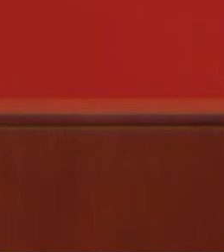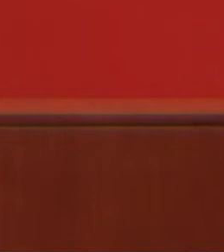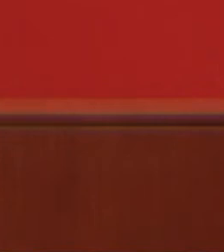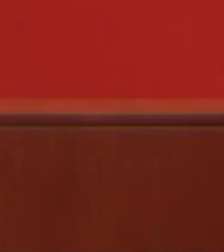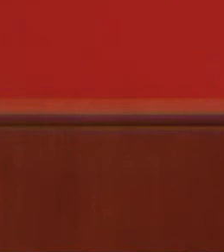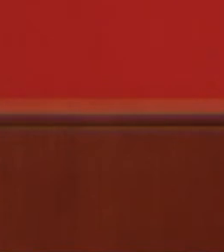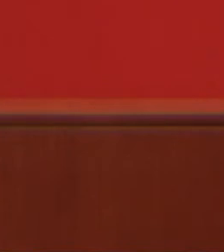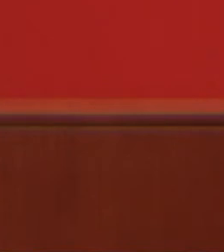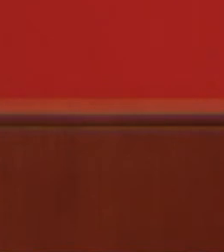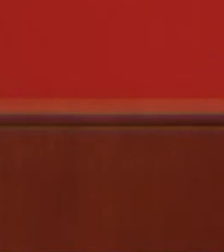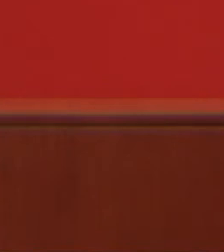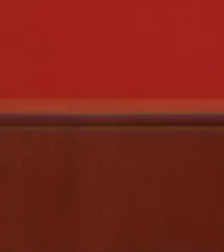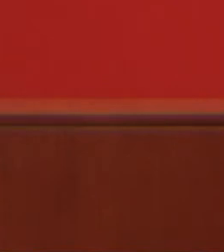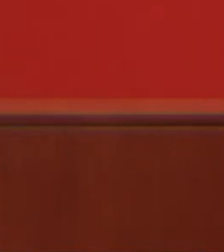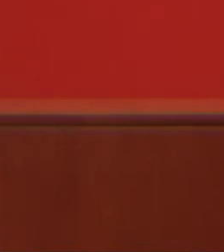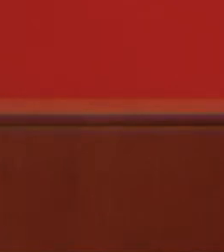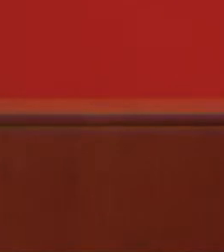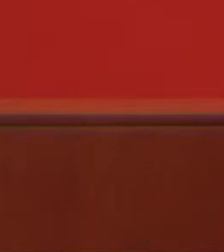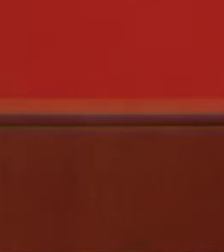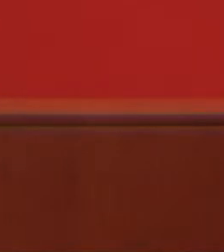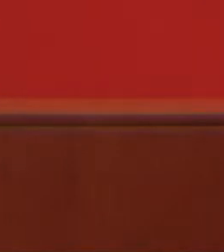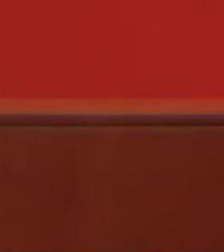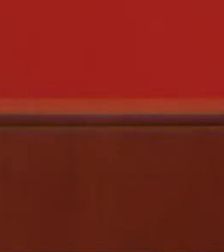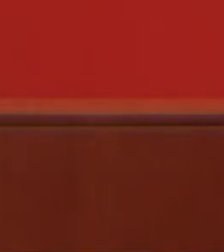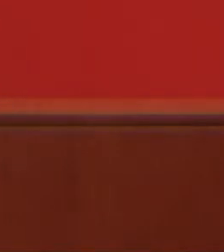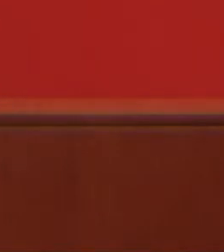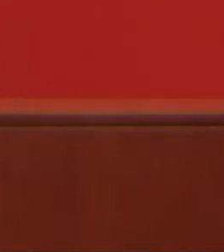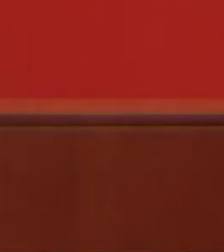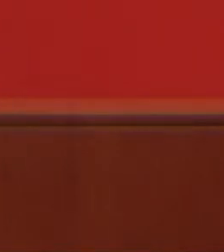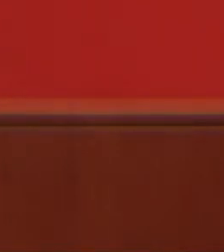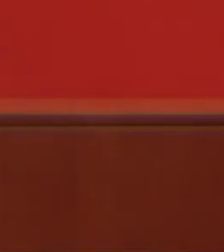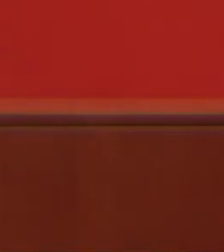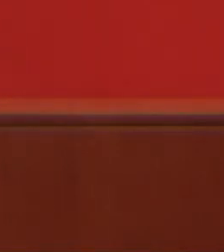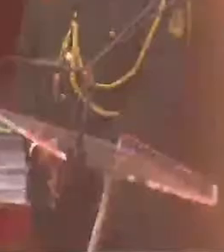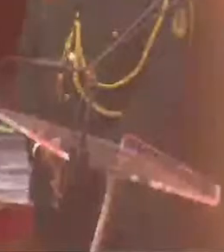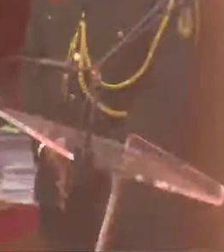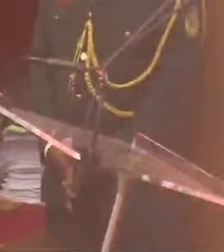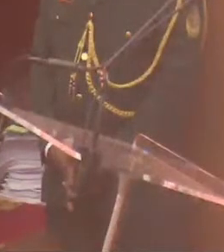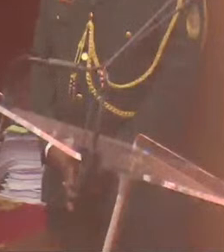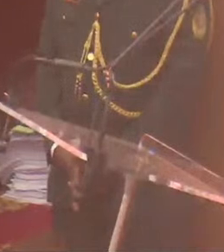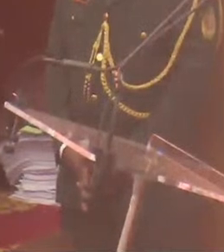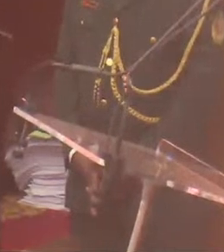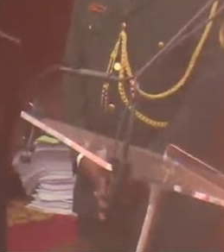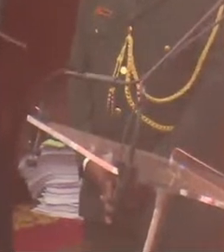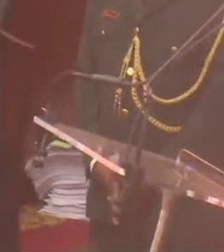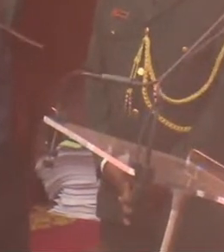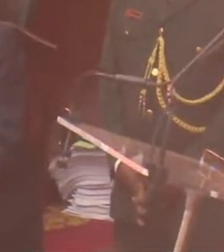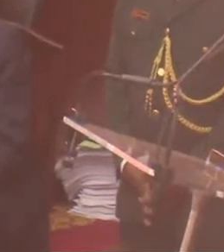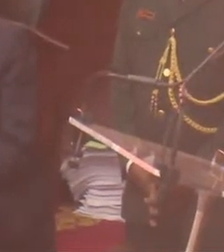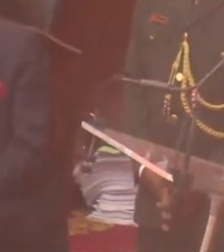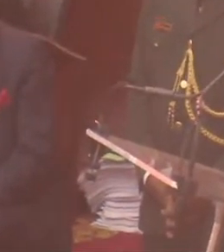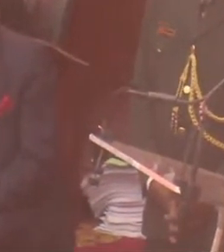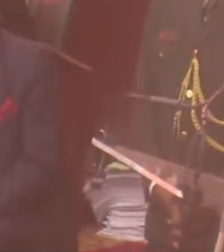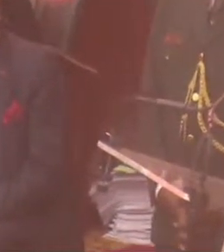I repeat it. It is about vigorously pursuing